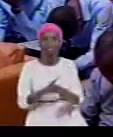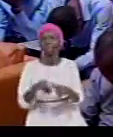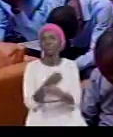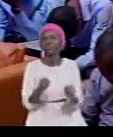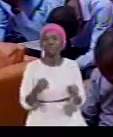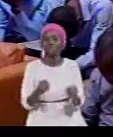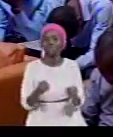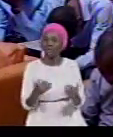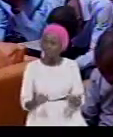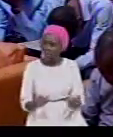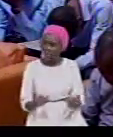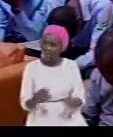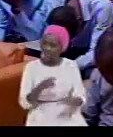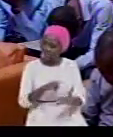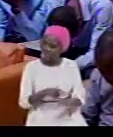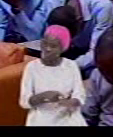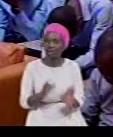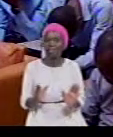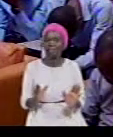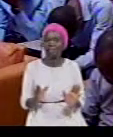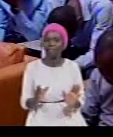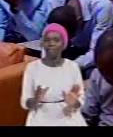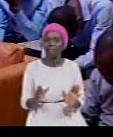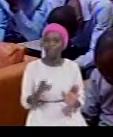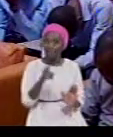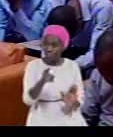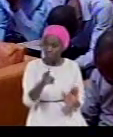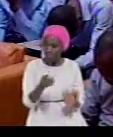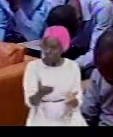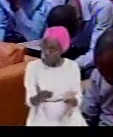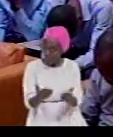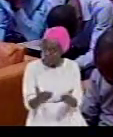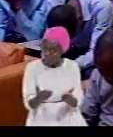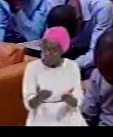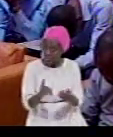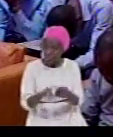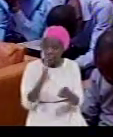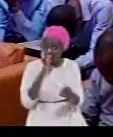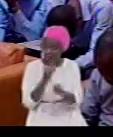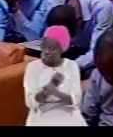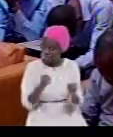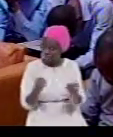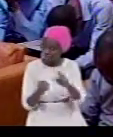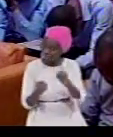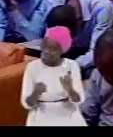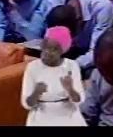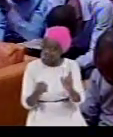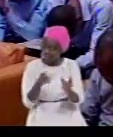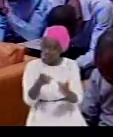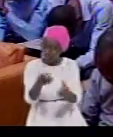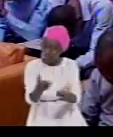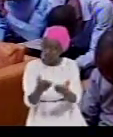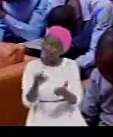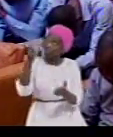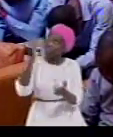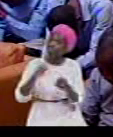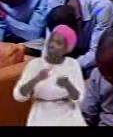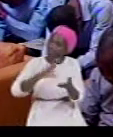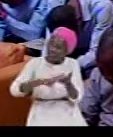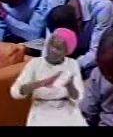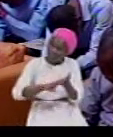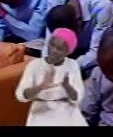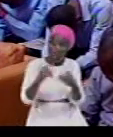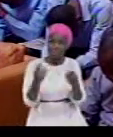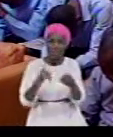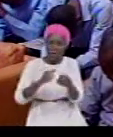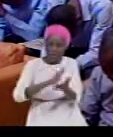As bowed and eyes closed, you want that salvation of the Lord. that will forgive your sin, that will cleanse your